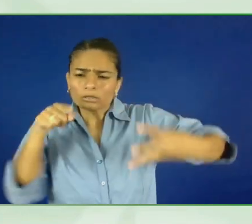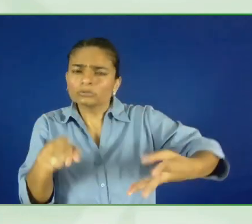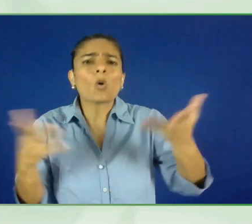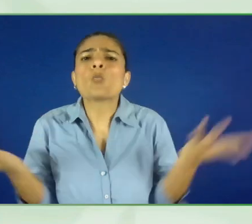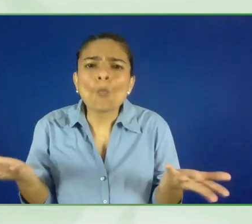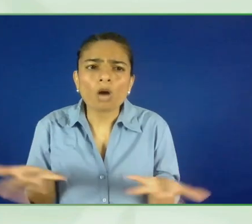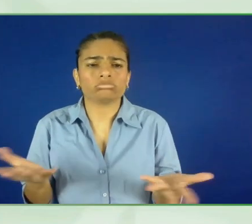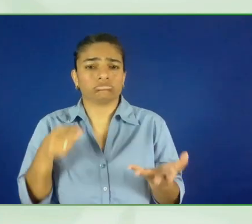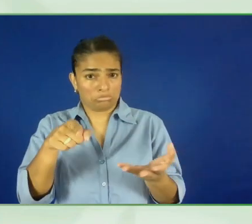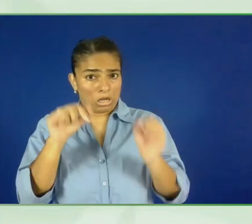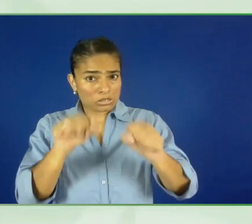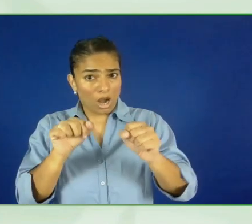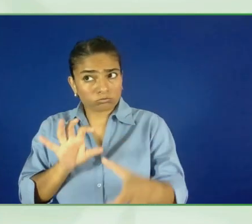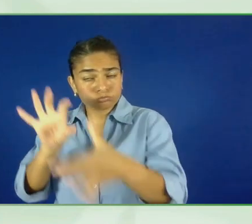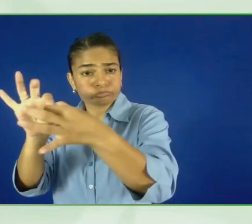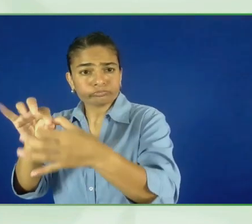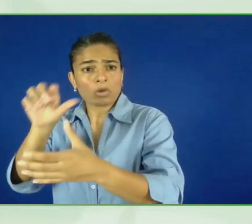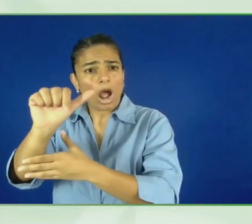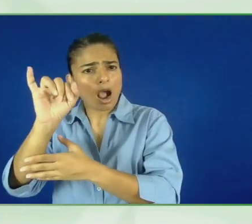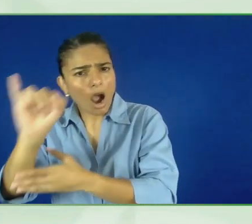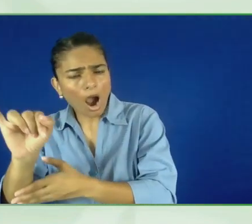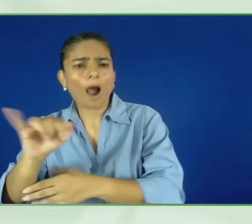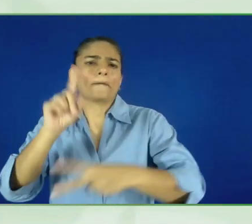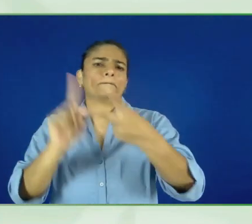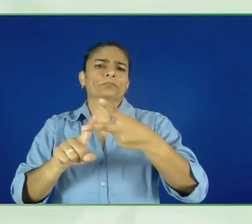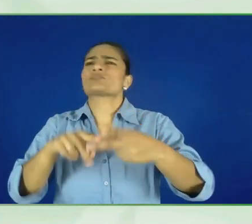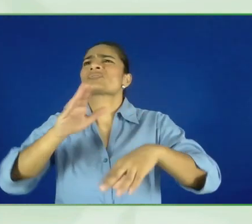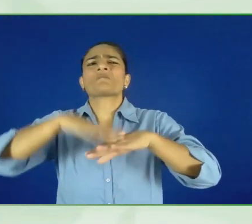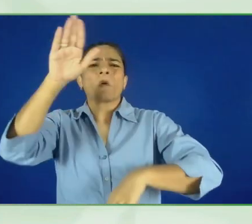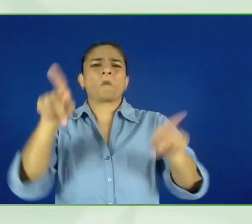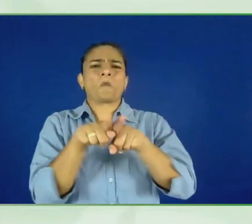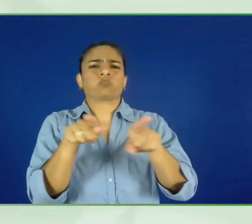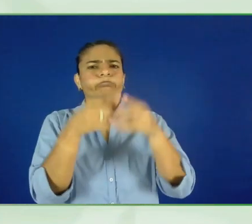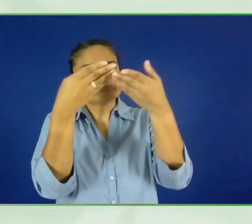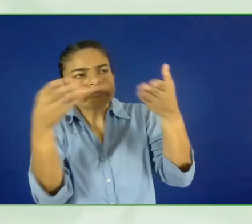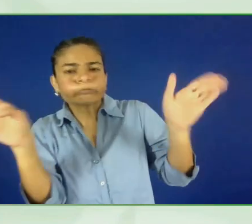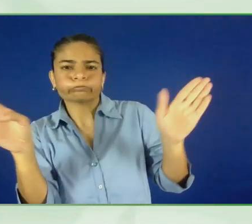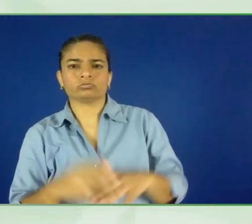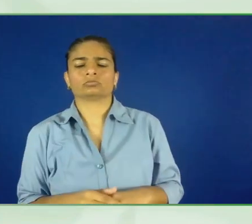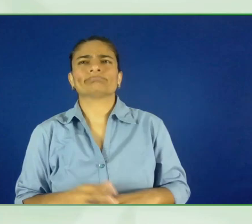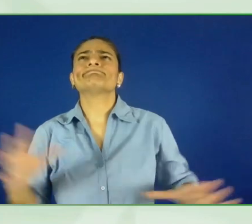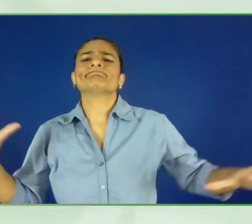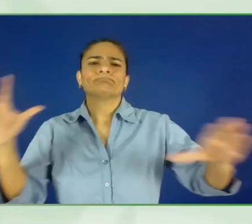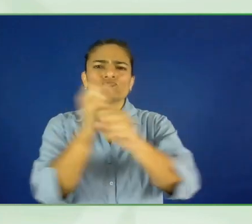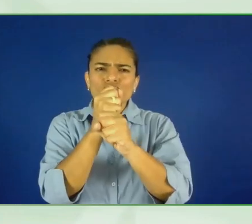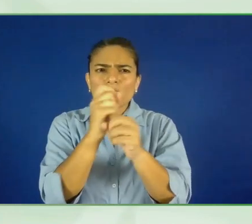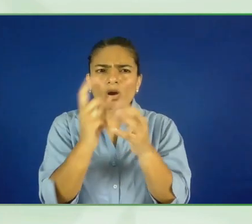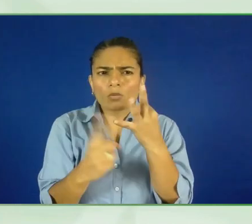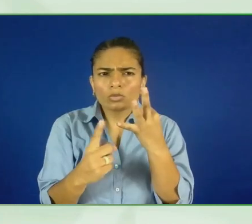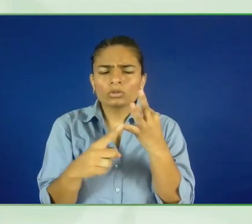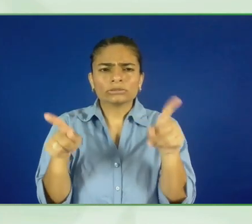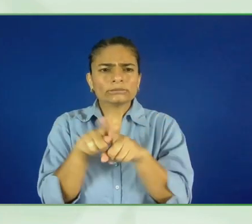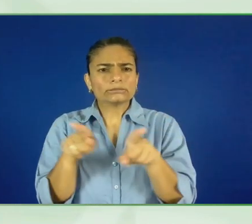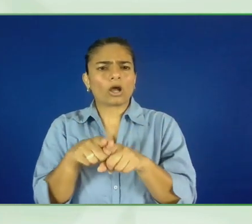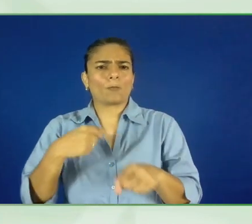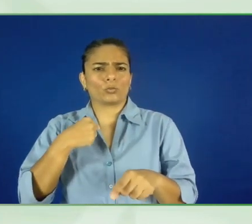Think about it in a broader way, and in the final round I would also dive a little more into this when also Dan